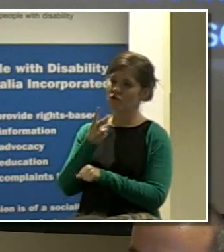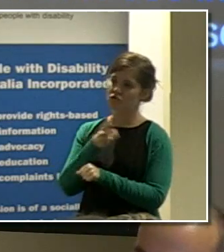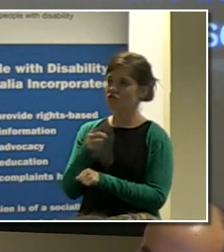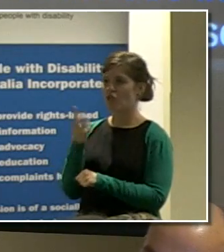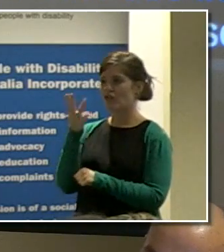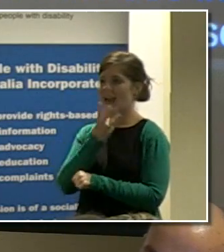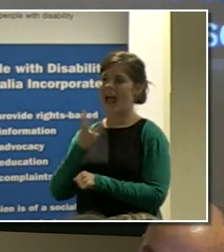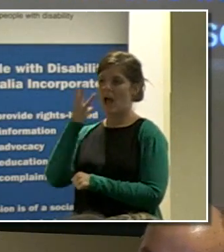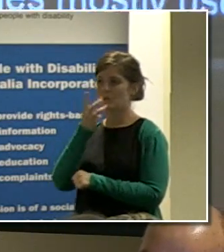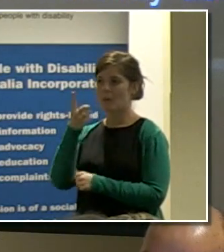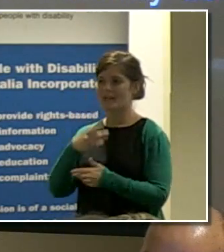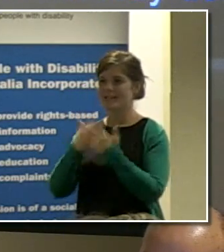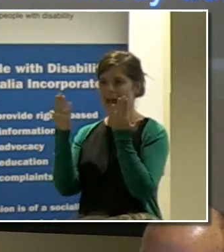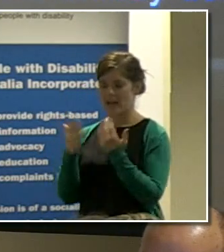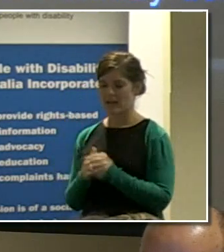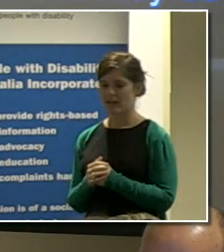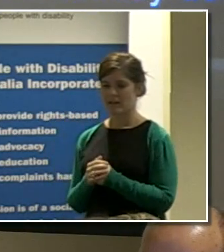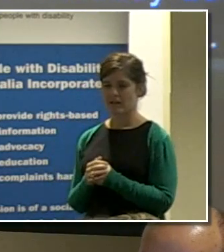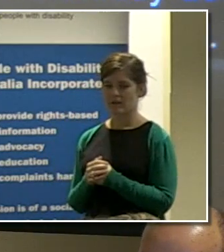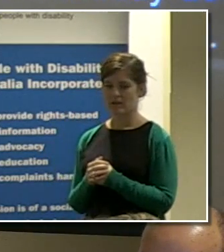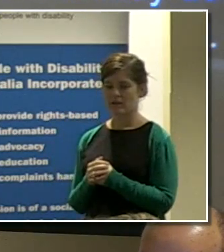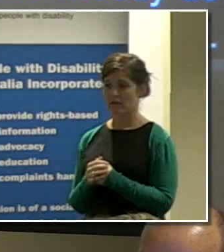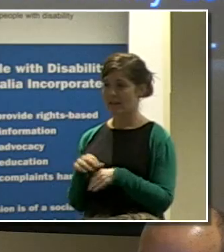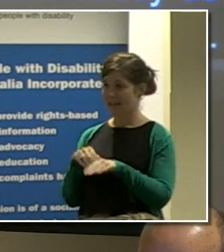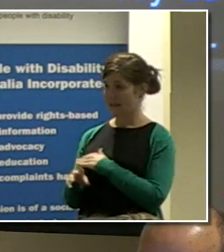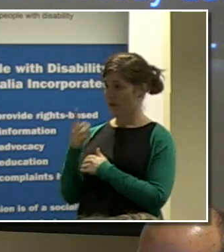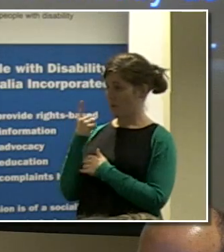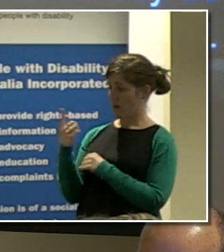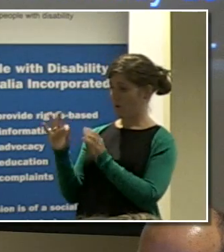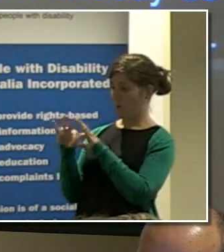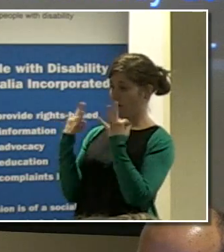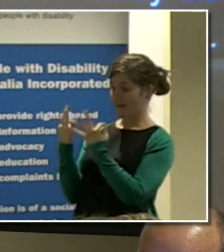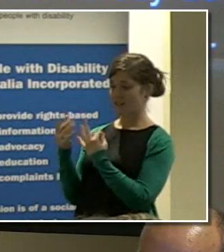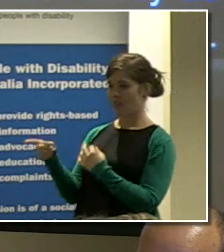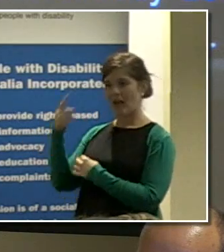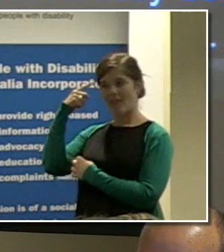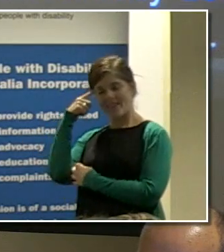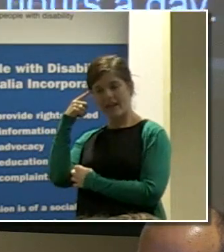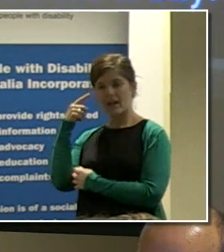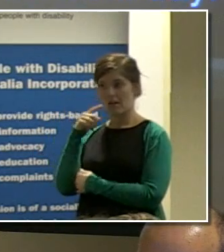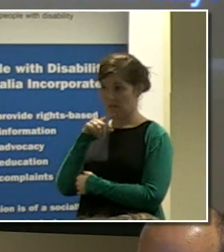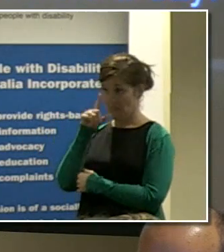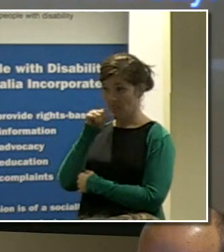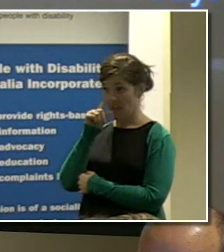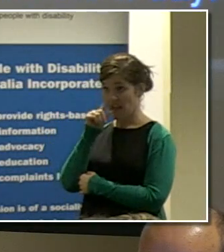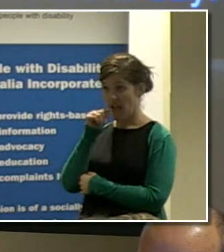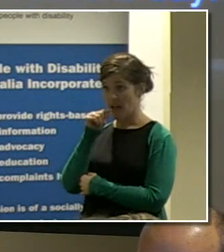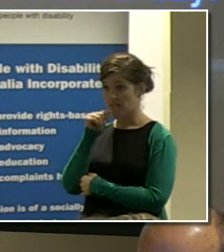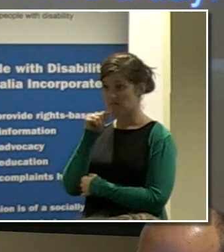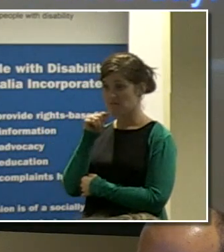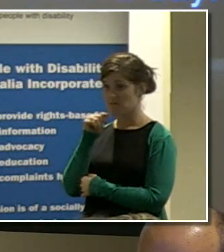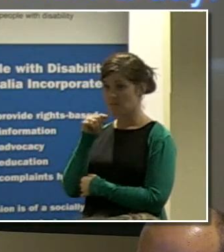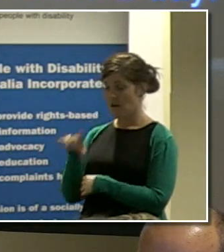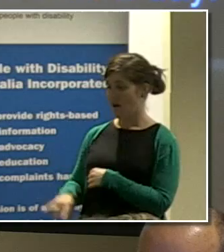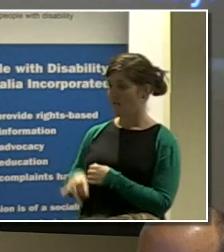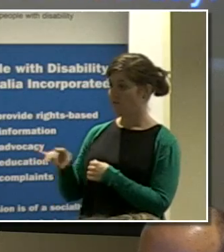And if single organisations think that they can get the capital cost of